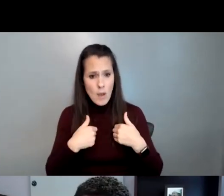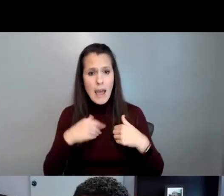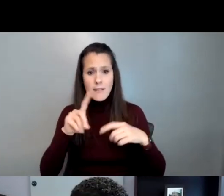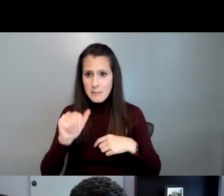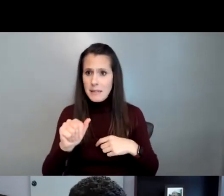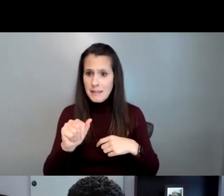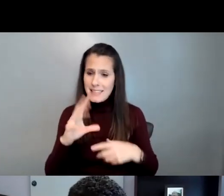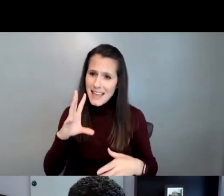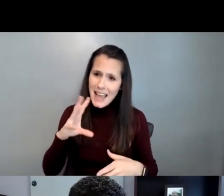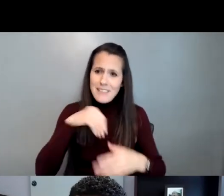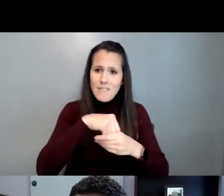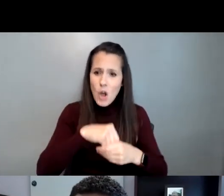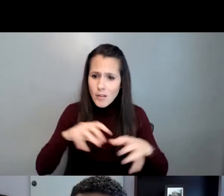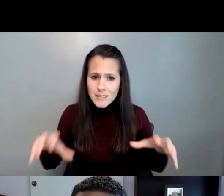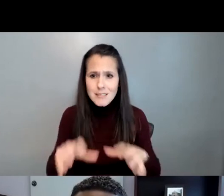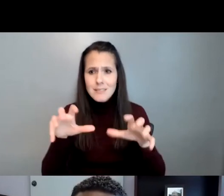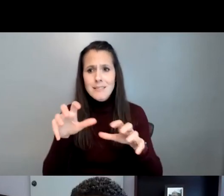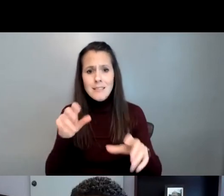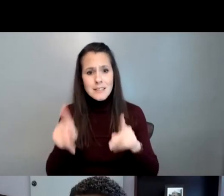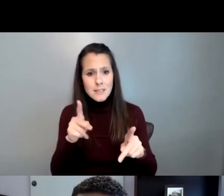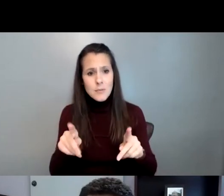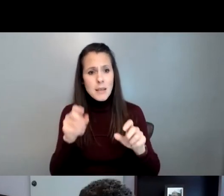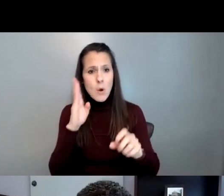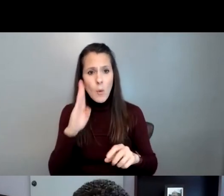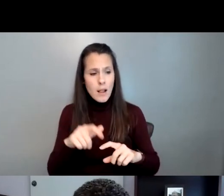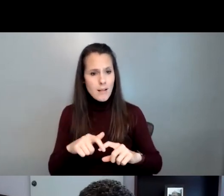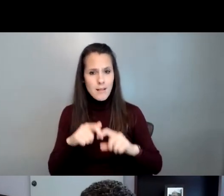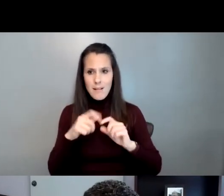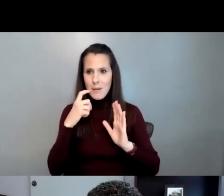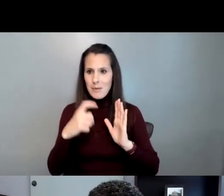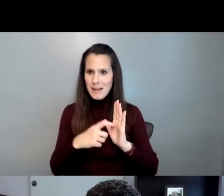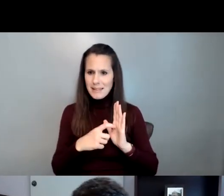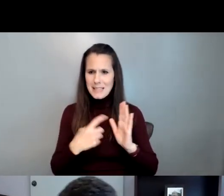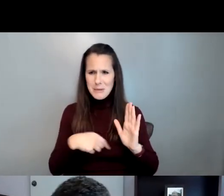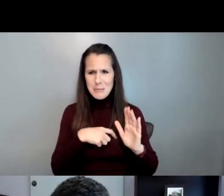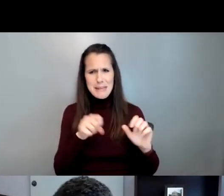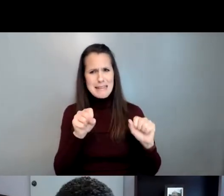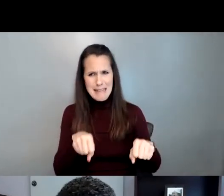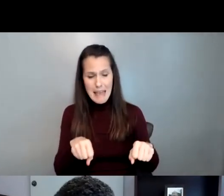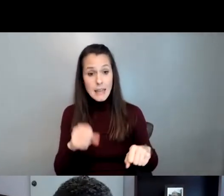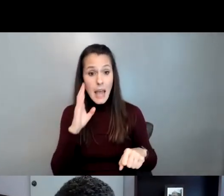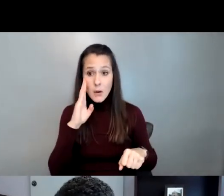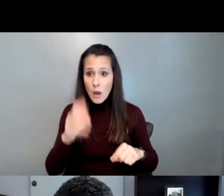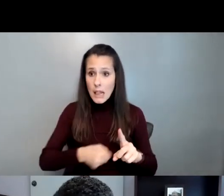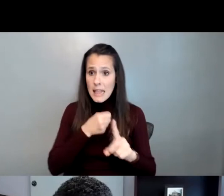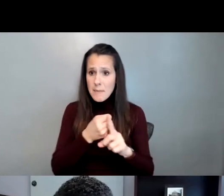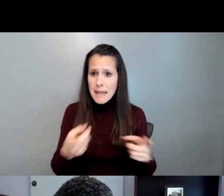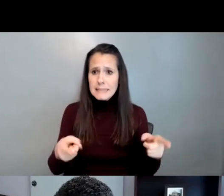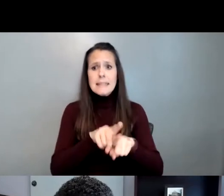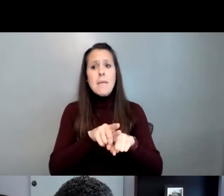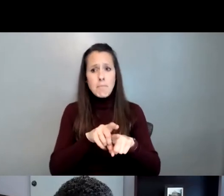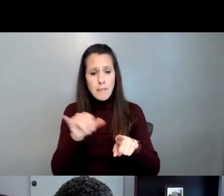to then recognize the fact that we can and will make the same impact as individuals without